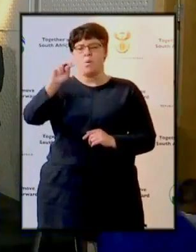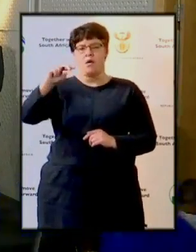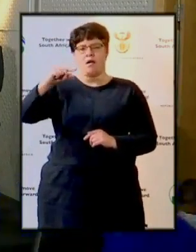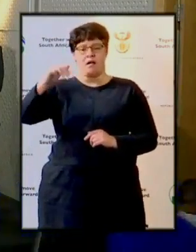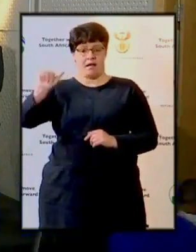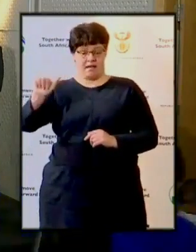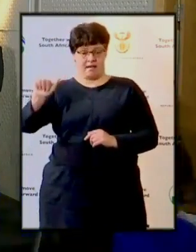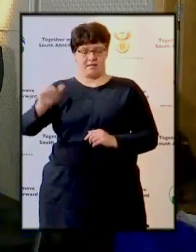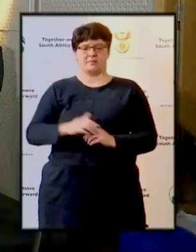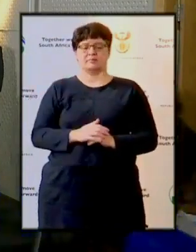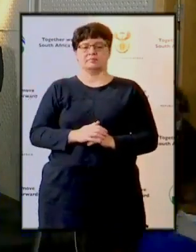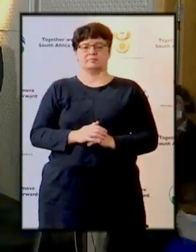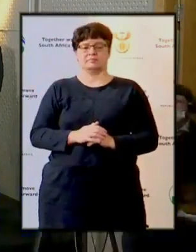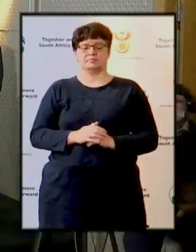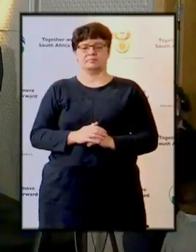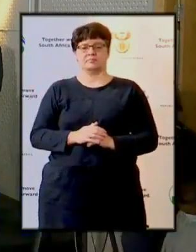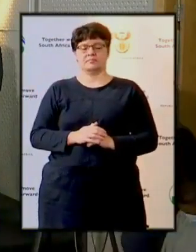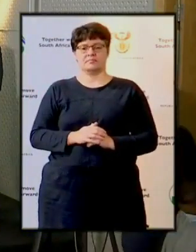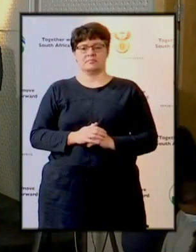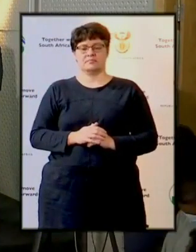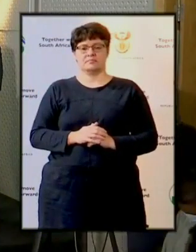Bonga, you're through?